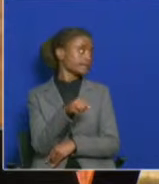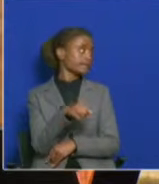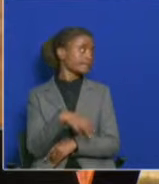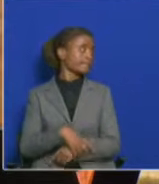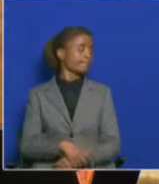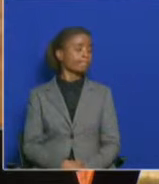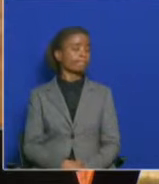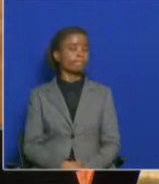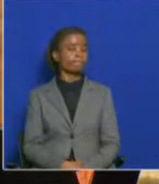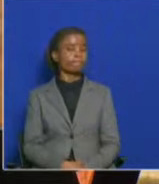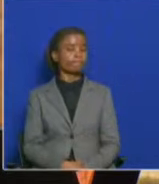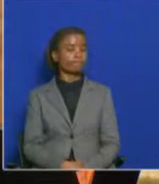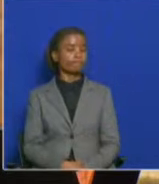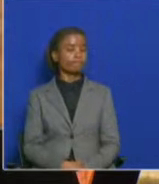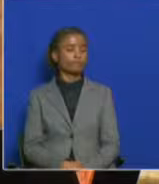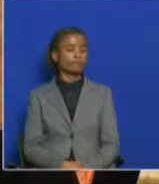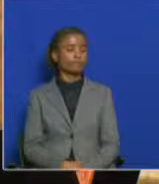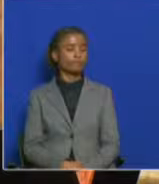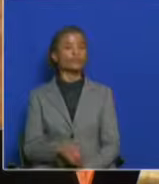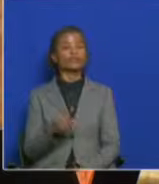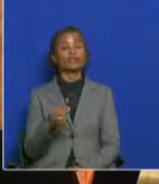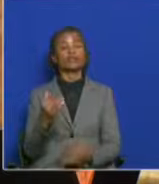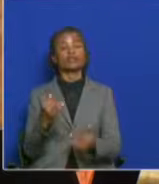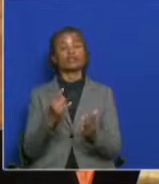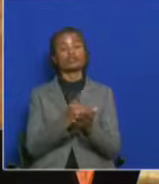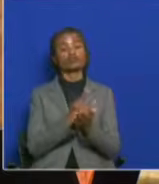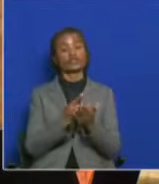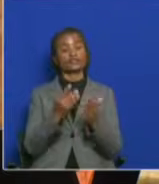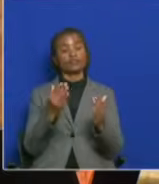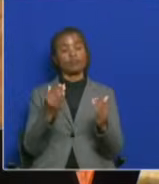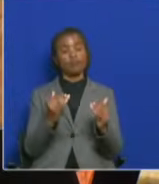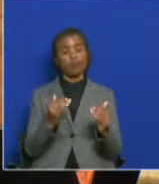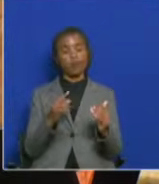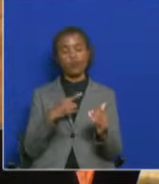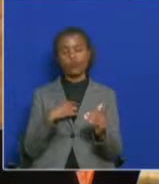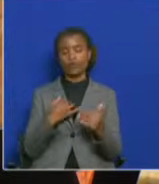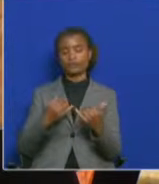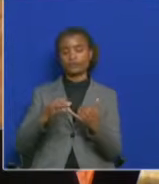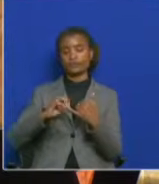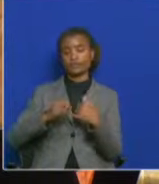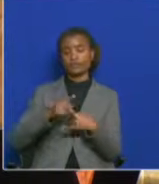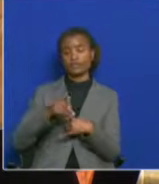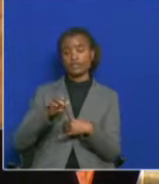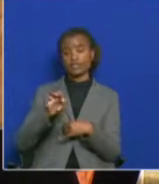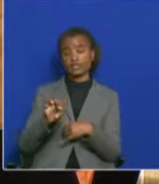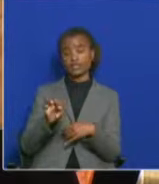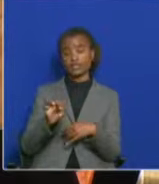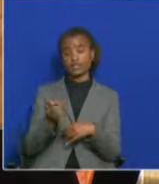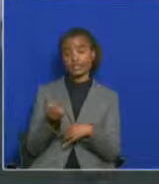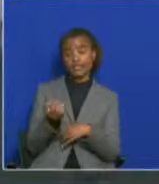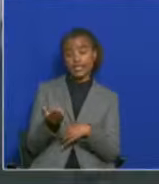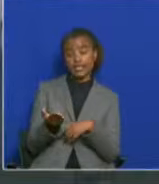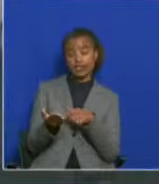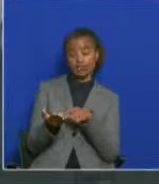I'm going to go to the next chat. So I was just wrapping up on the PPE tender to say, don't know what happened with that particular